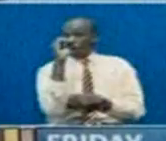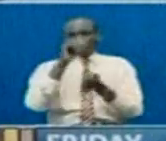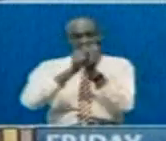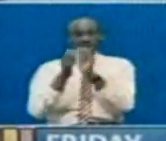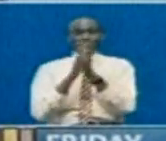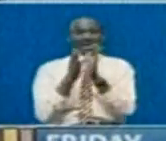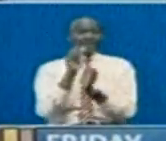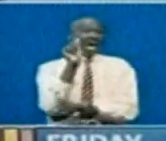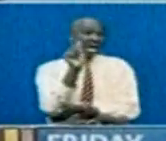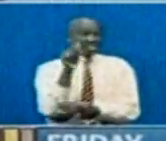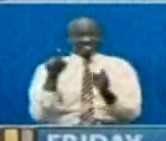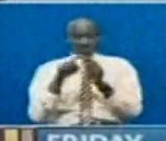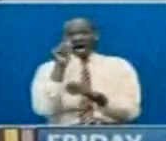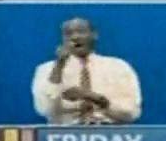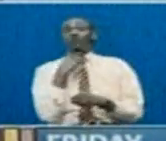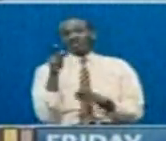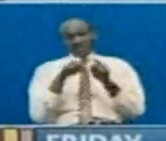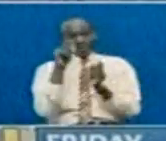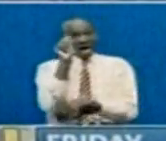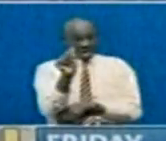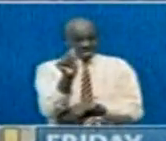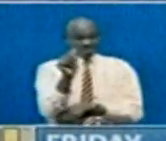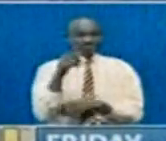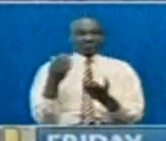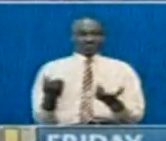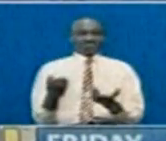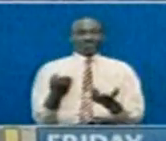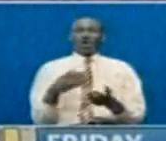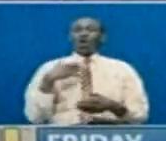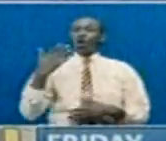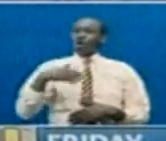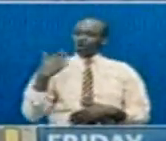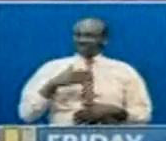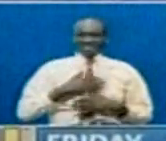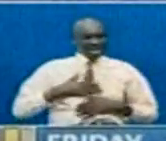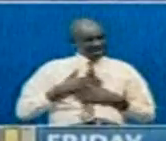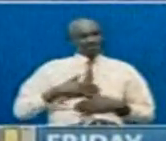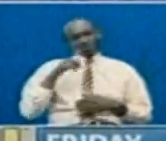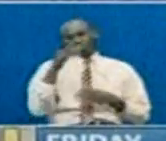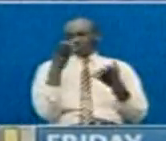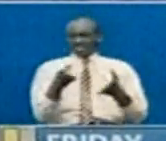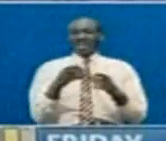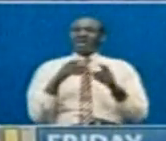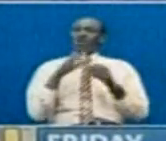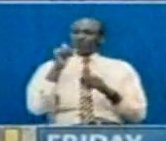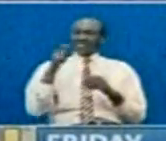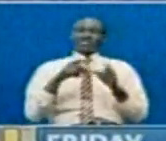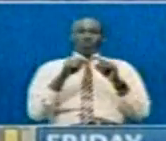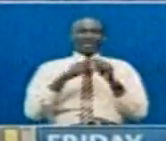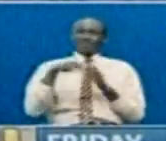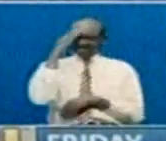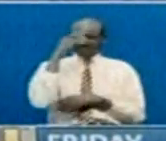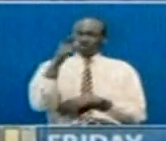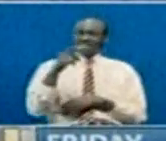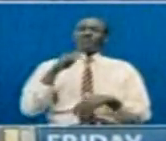a as covenant. Covenant. Covenant. Always a pleasure having Willis, the word master, on the show. Willis, have